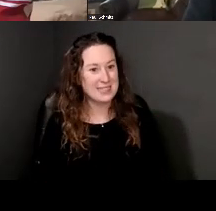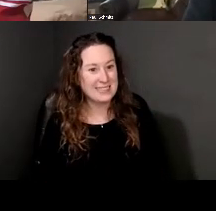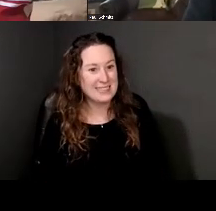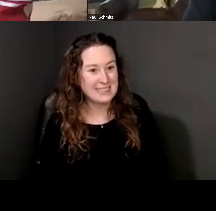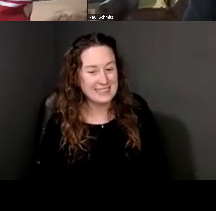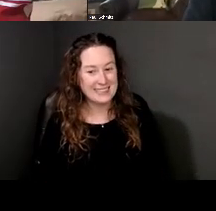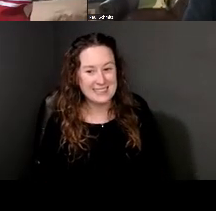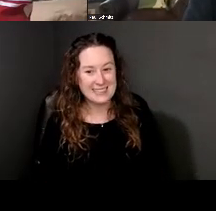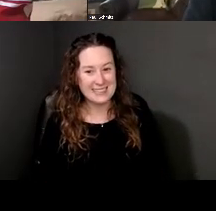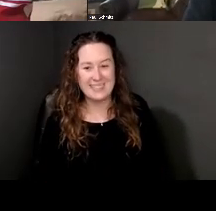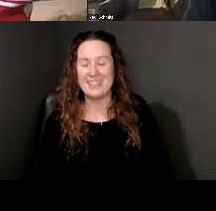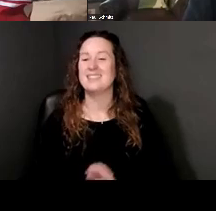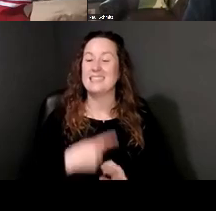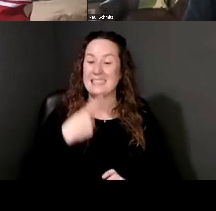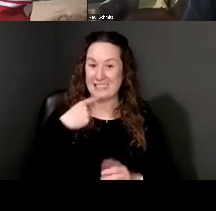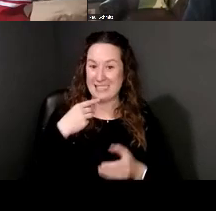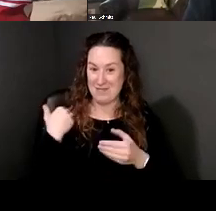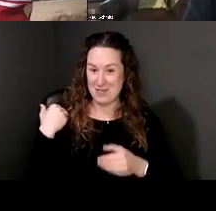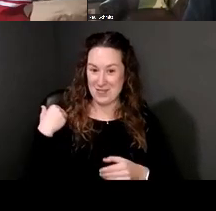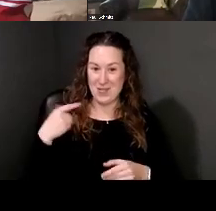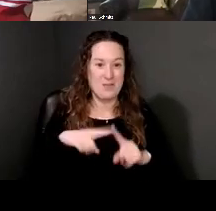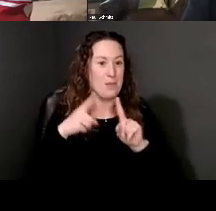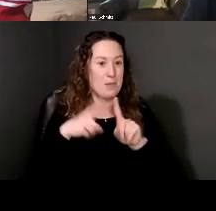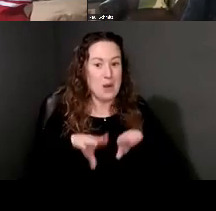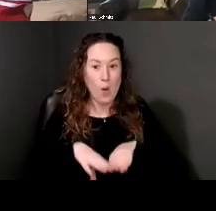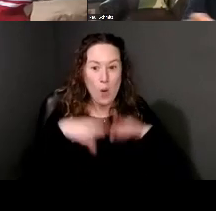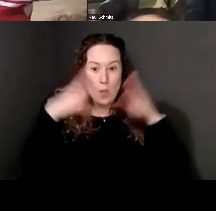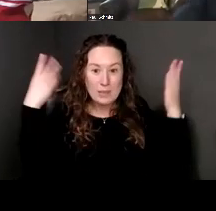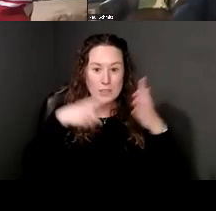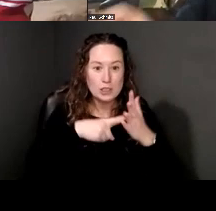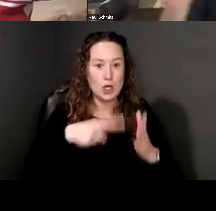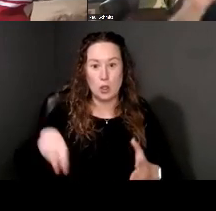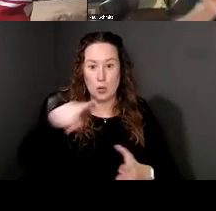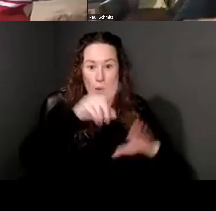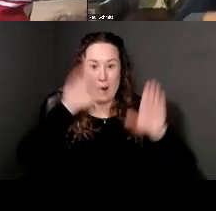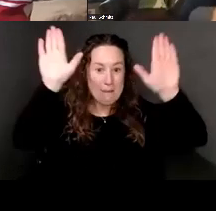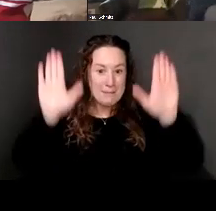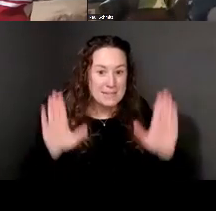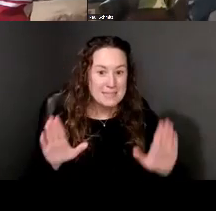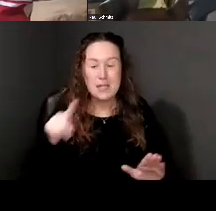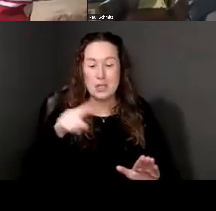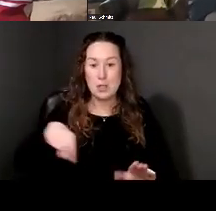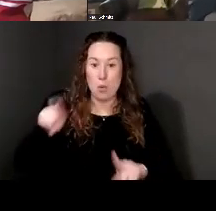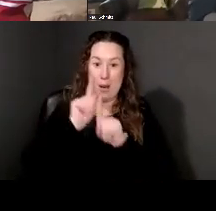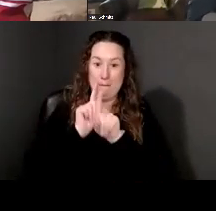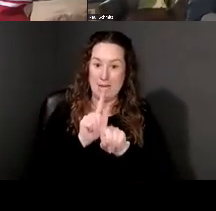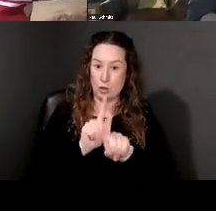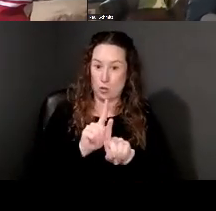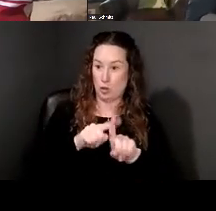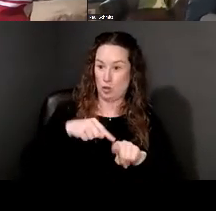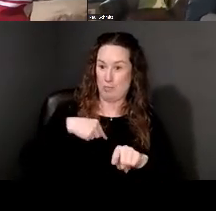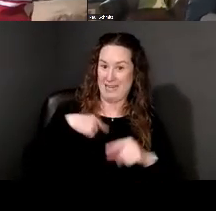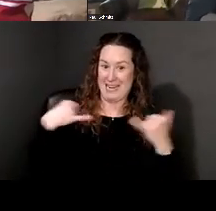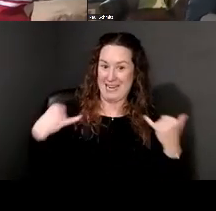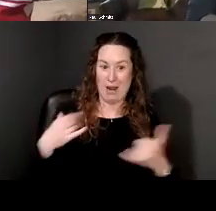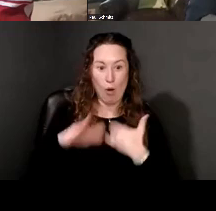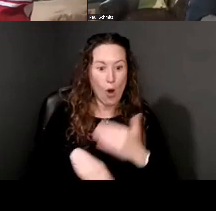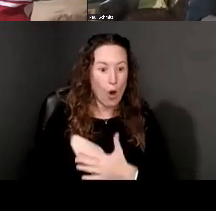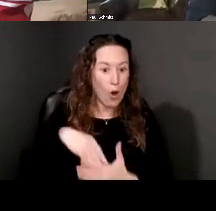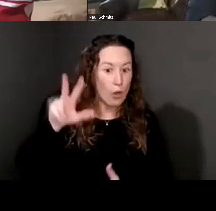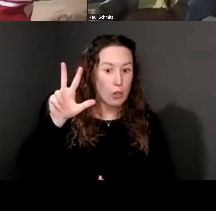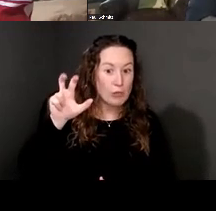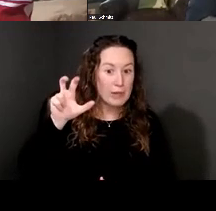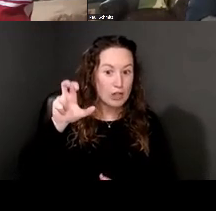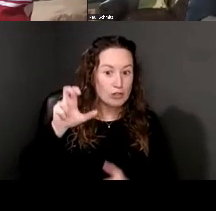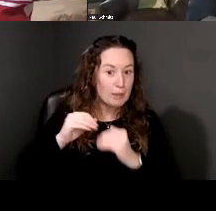As I said, when I opened, you are amazing. You are mentors to me and now to all 300 plus folks on the